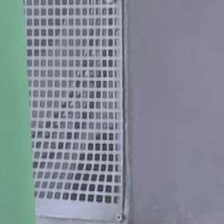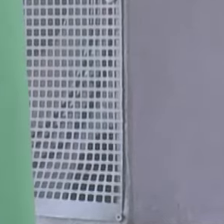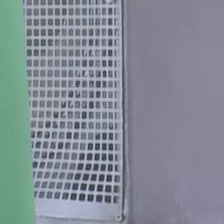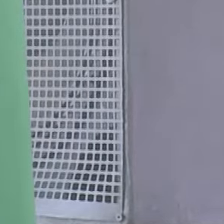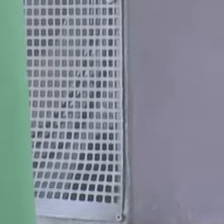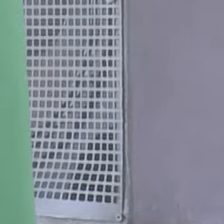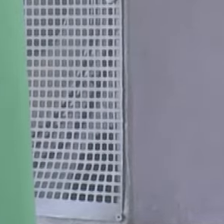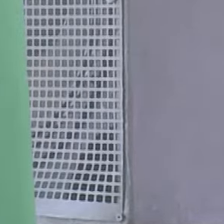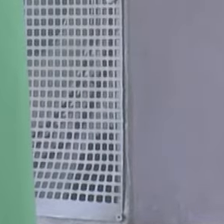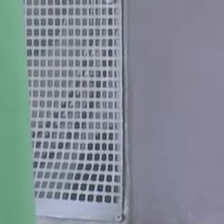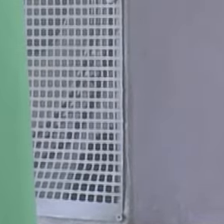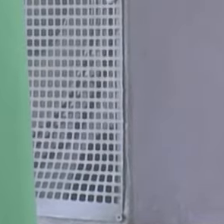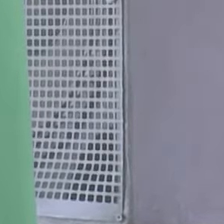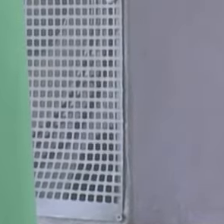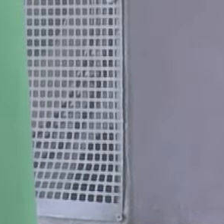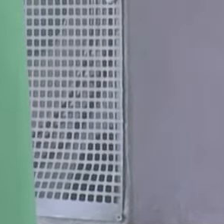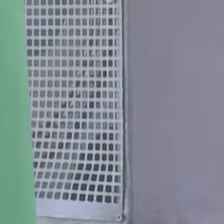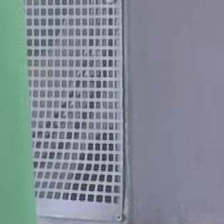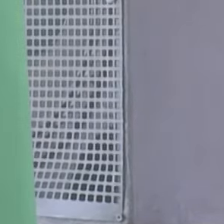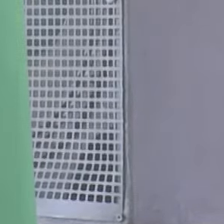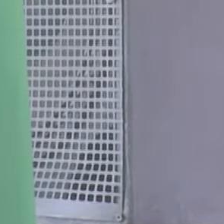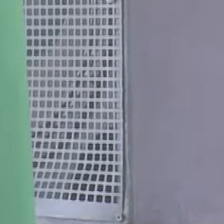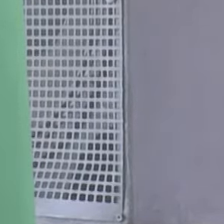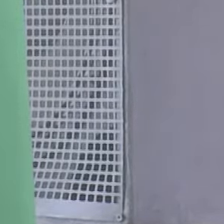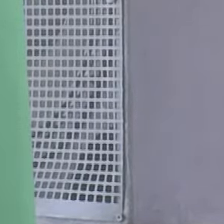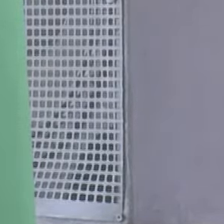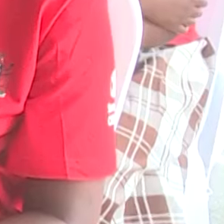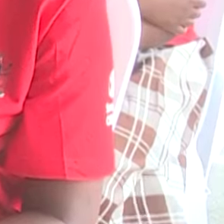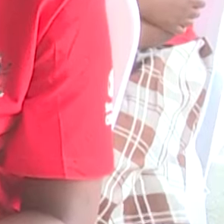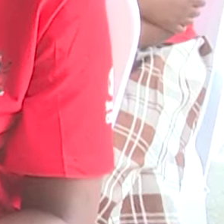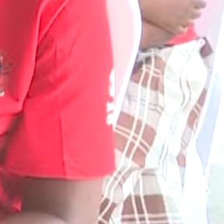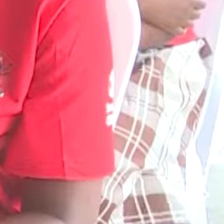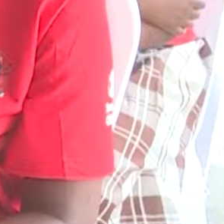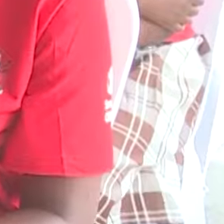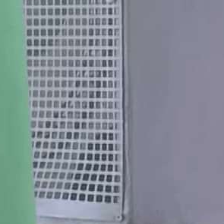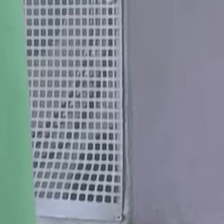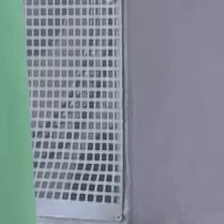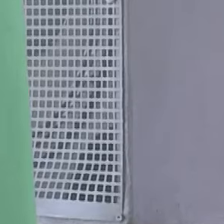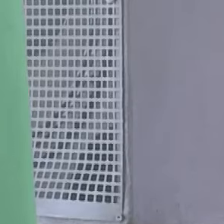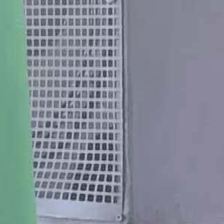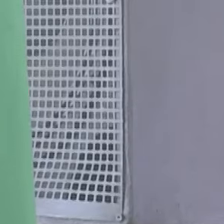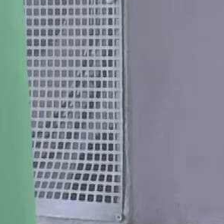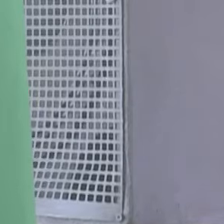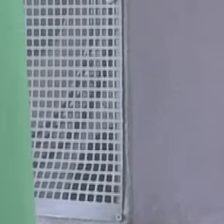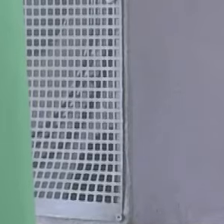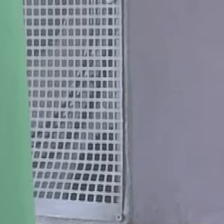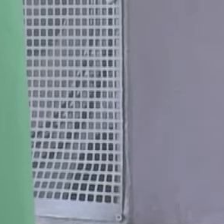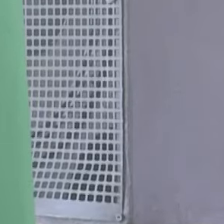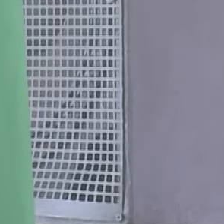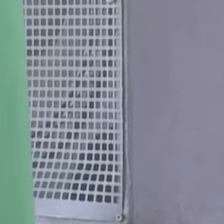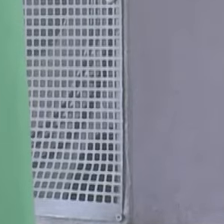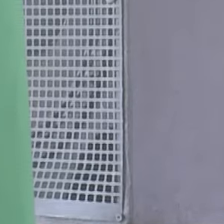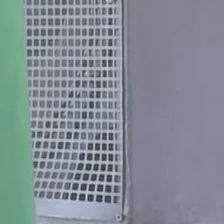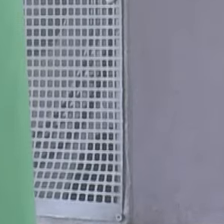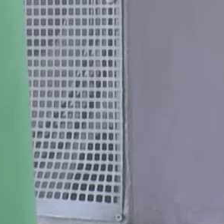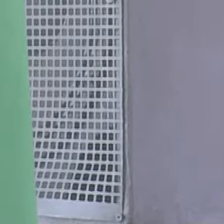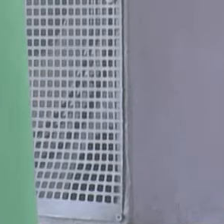have a direct focus on the critical population, that is children. We are commemorating this